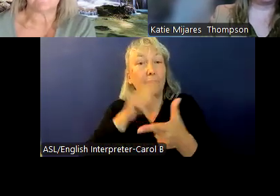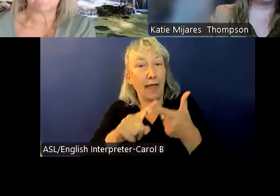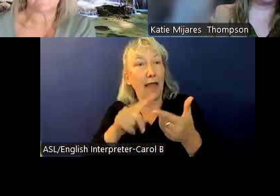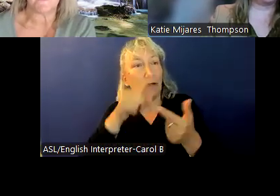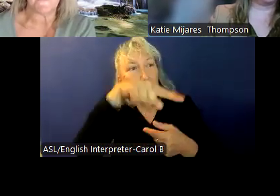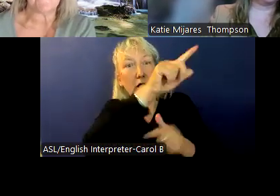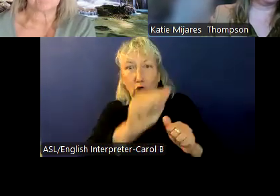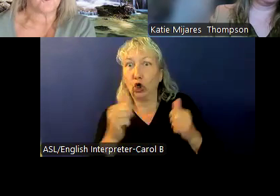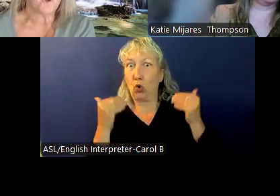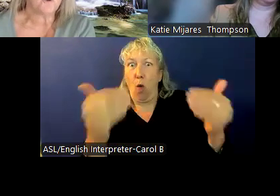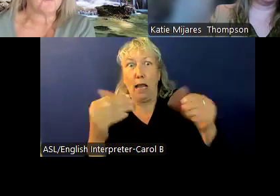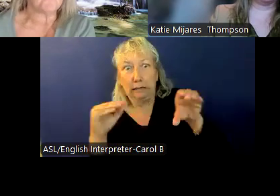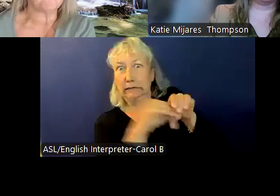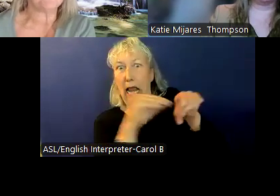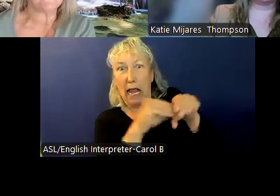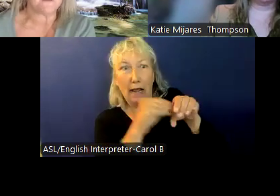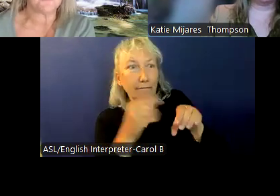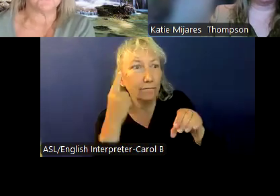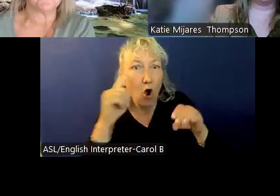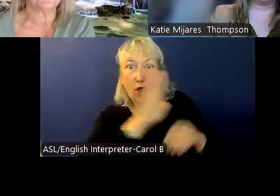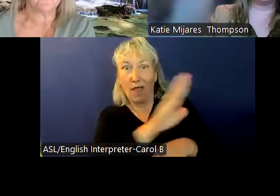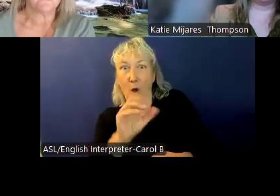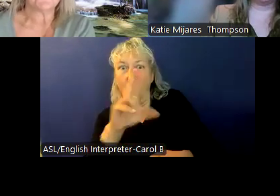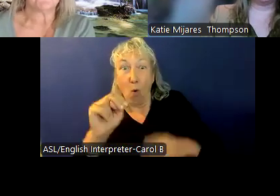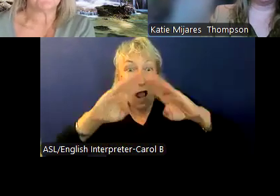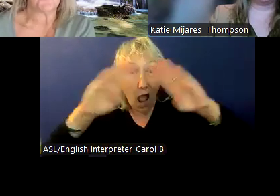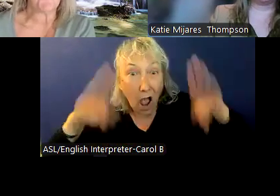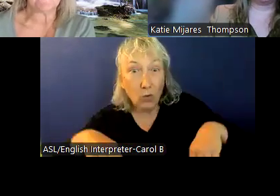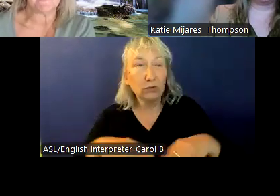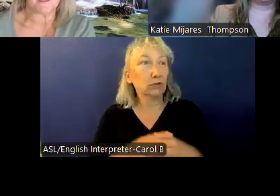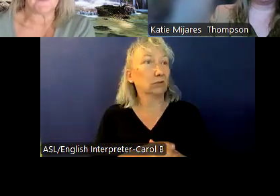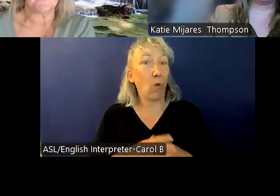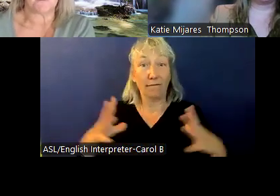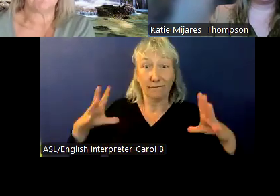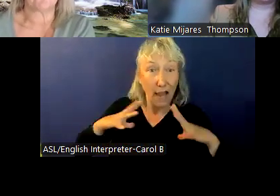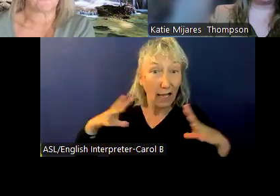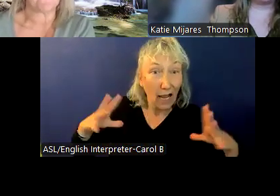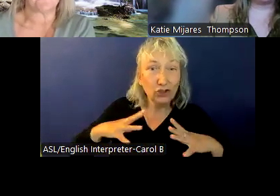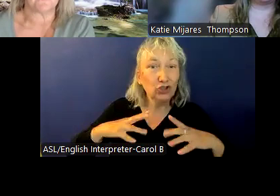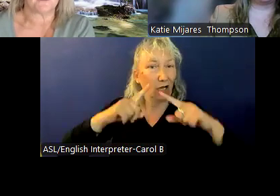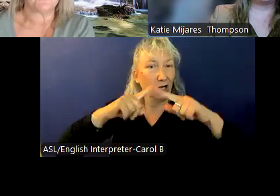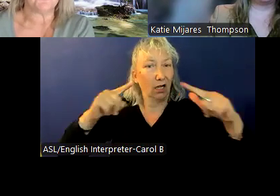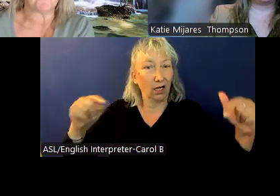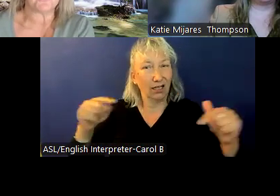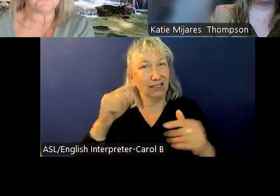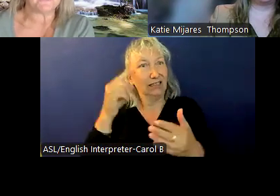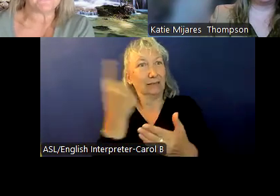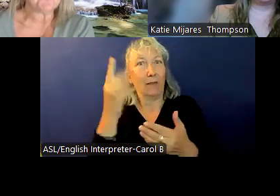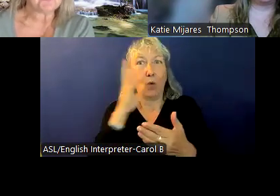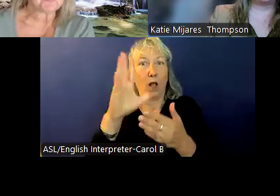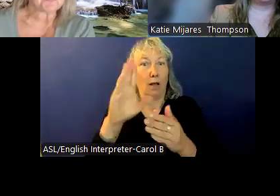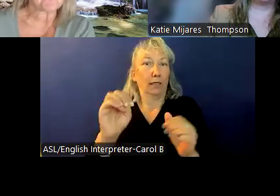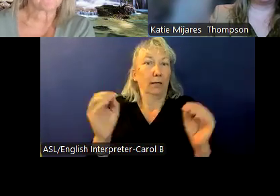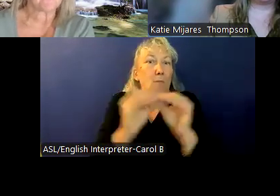things like a home or a vacation. So it opened that up for other,